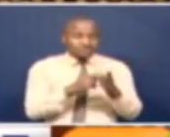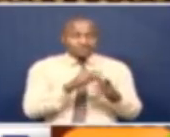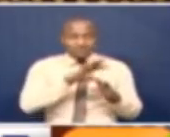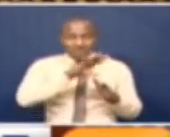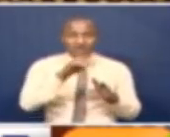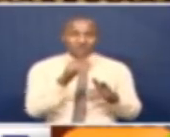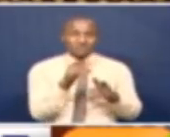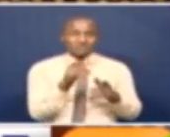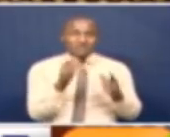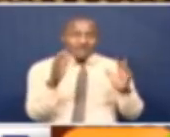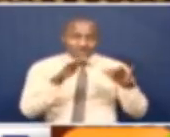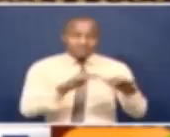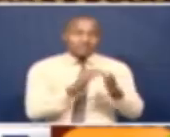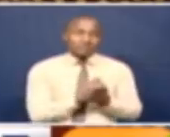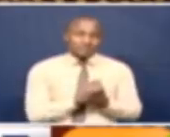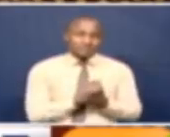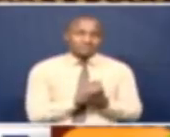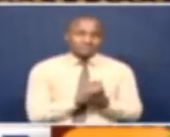see,